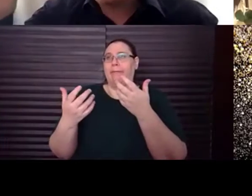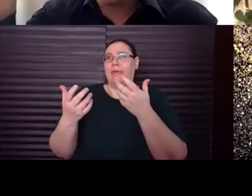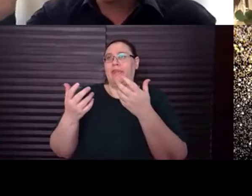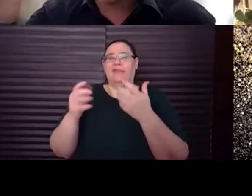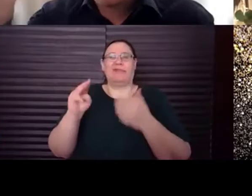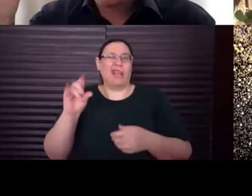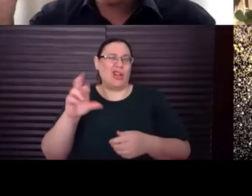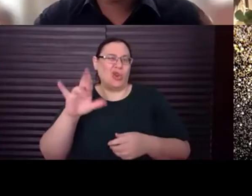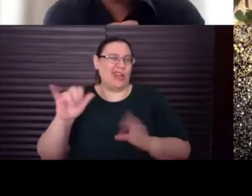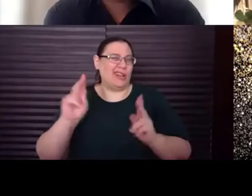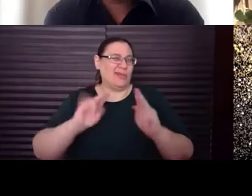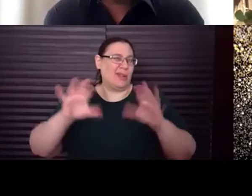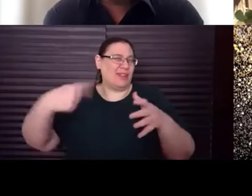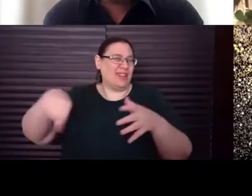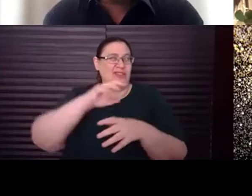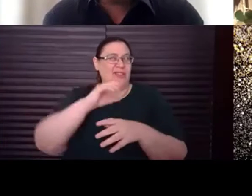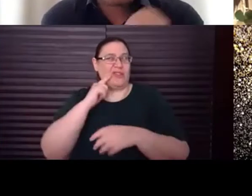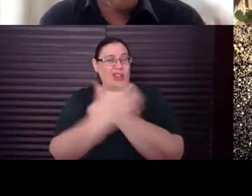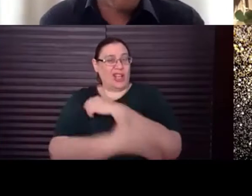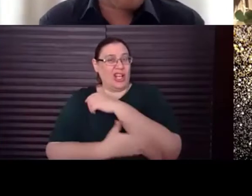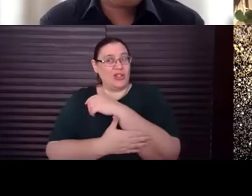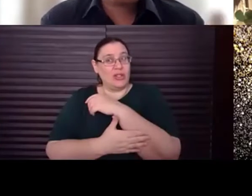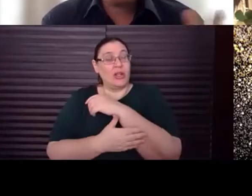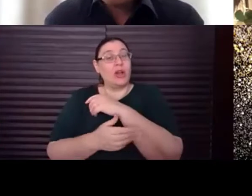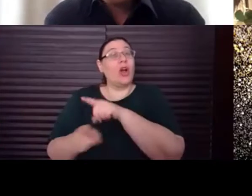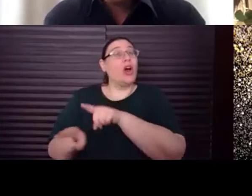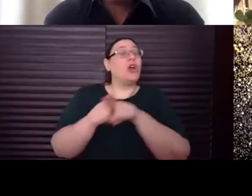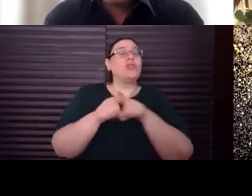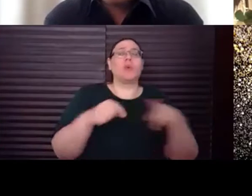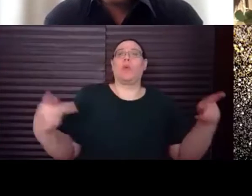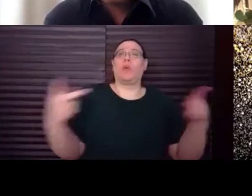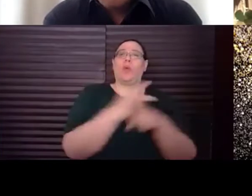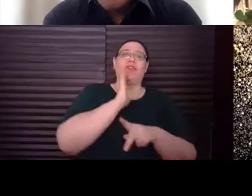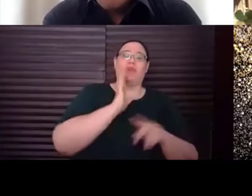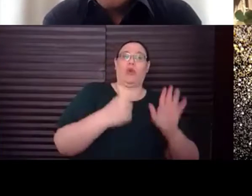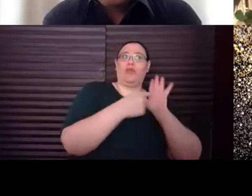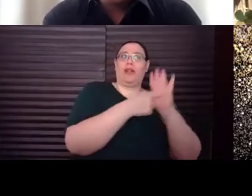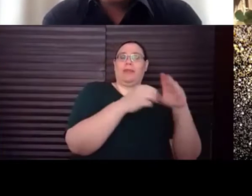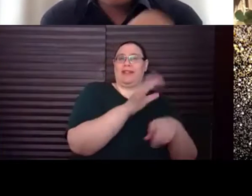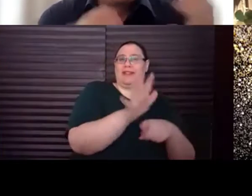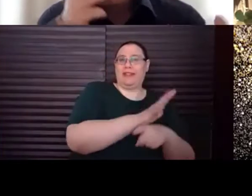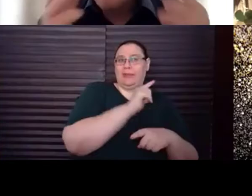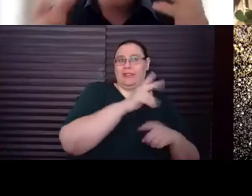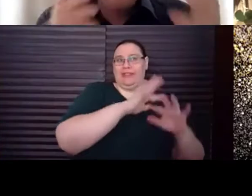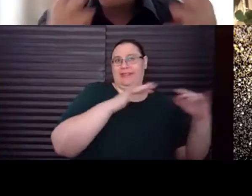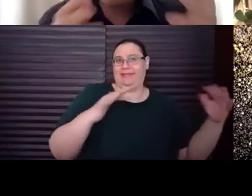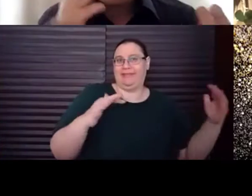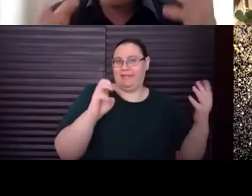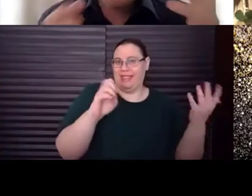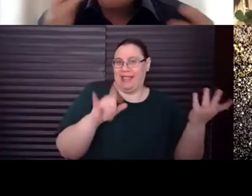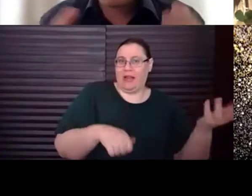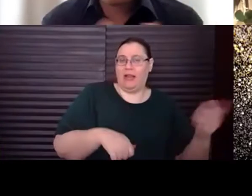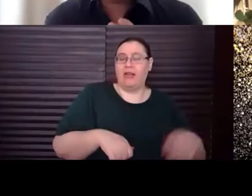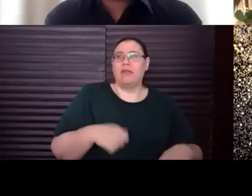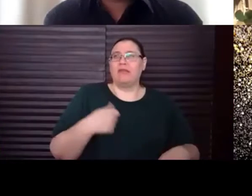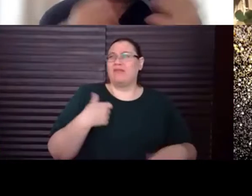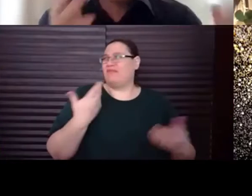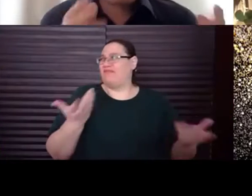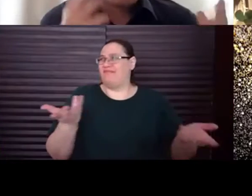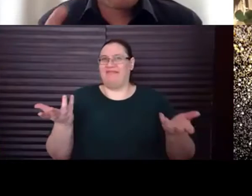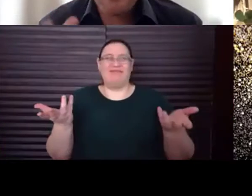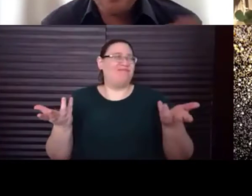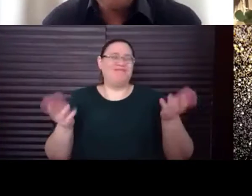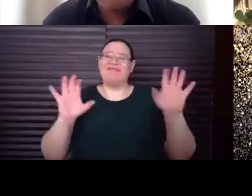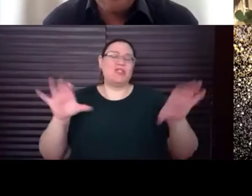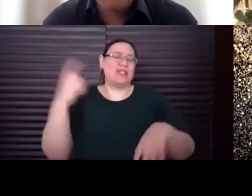minority population in the country, we're also the most underrepresented. So I looked around, I was like, we got to do something. So I